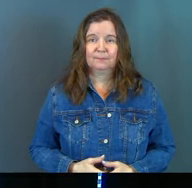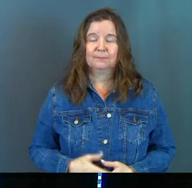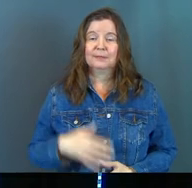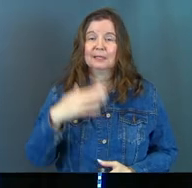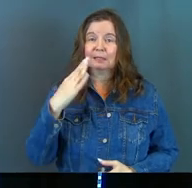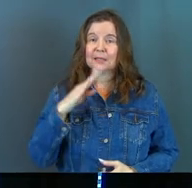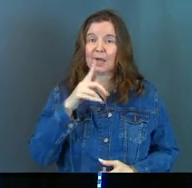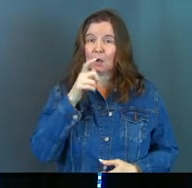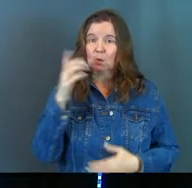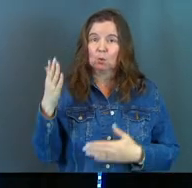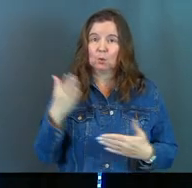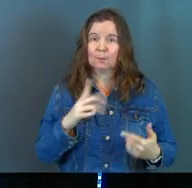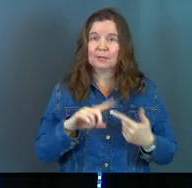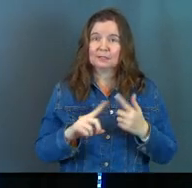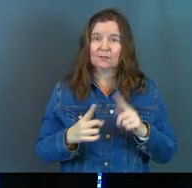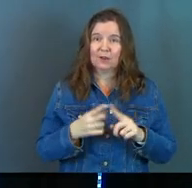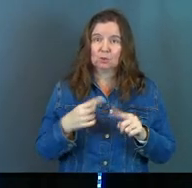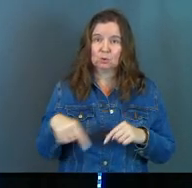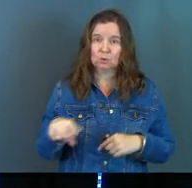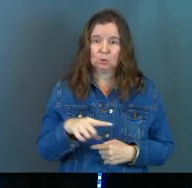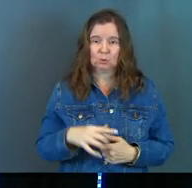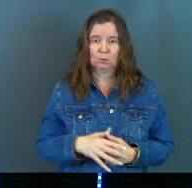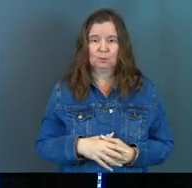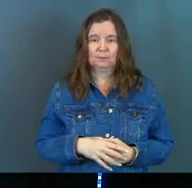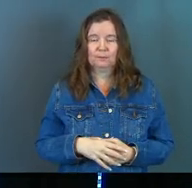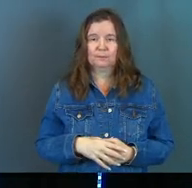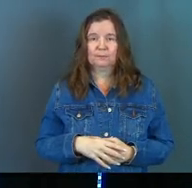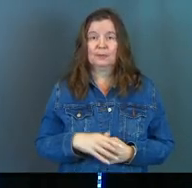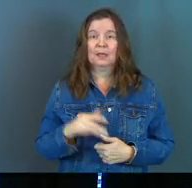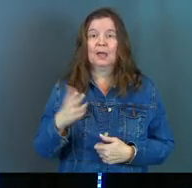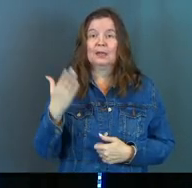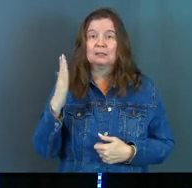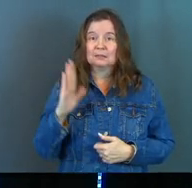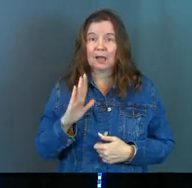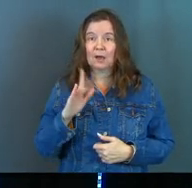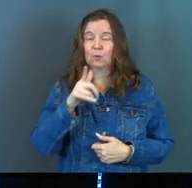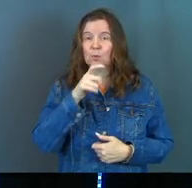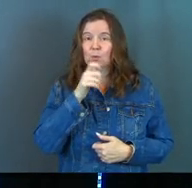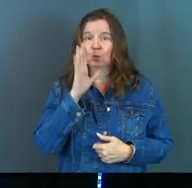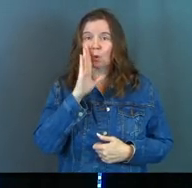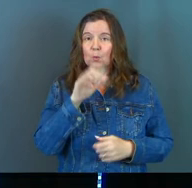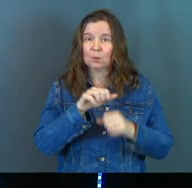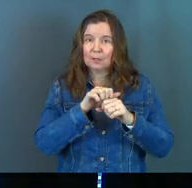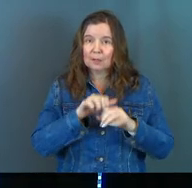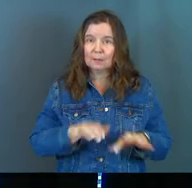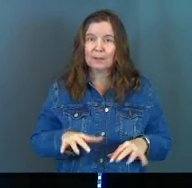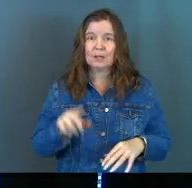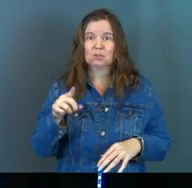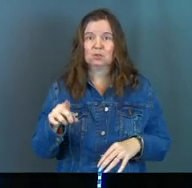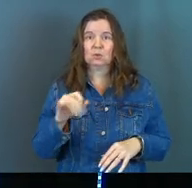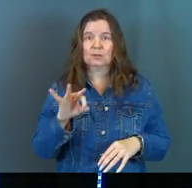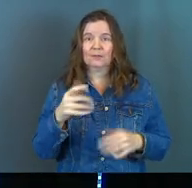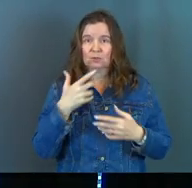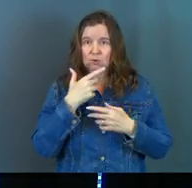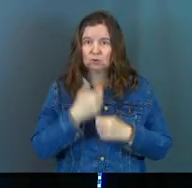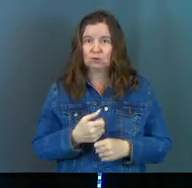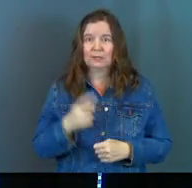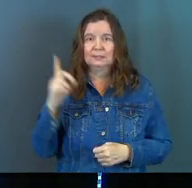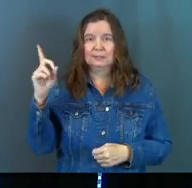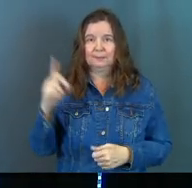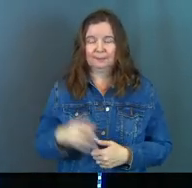It is God who brings the friends to you. And it is God who will bless you if you trust